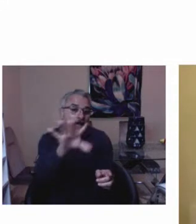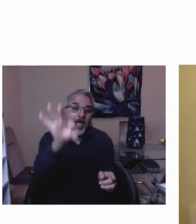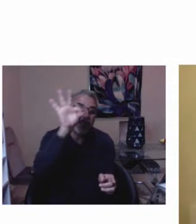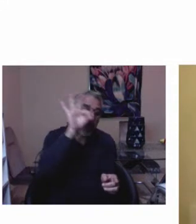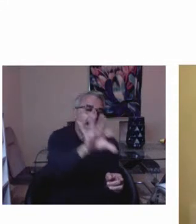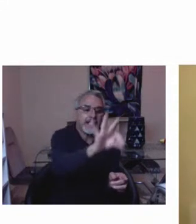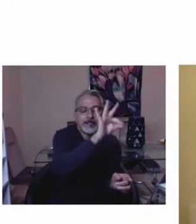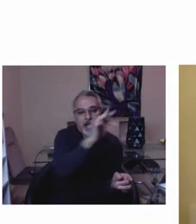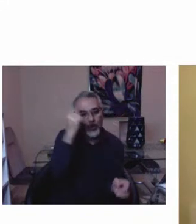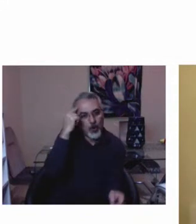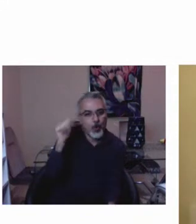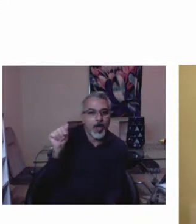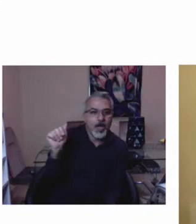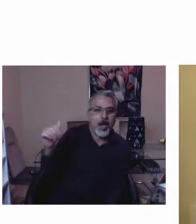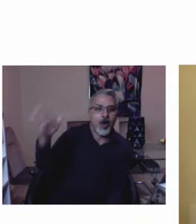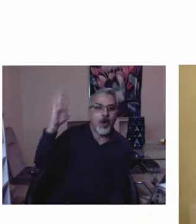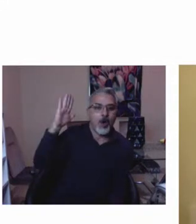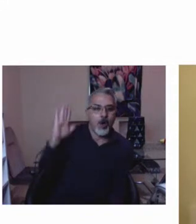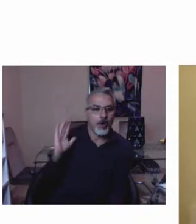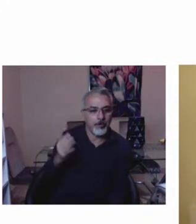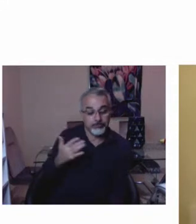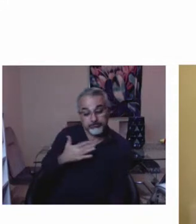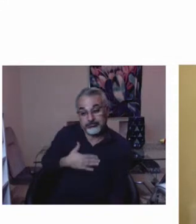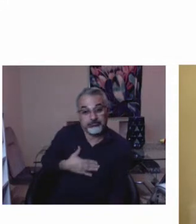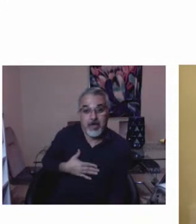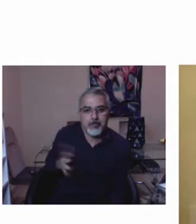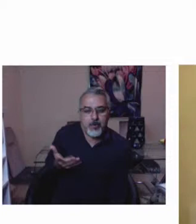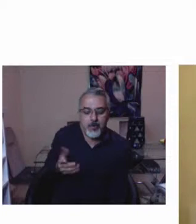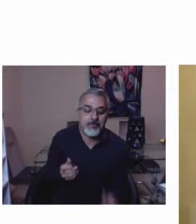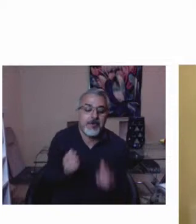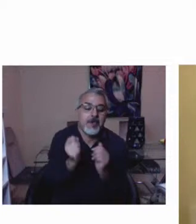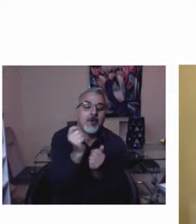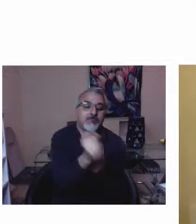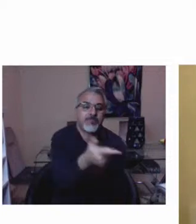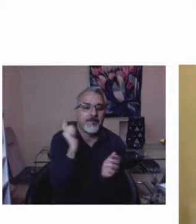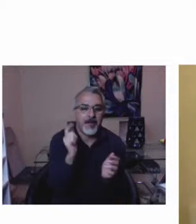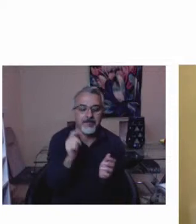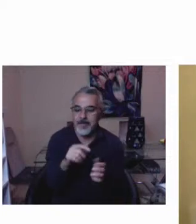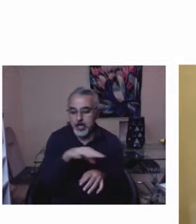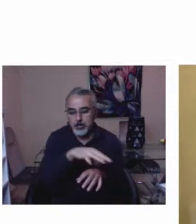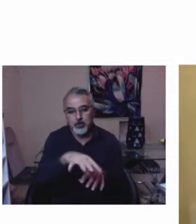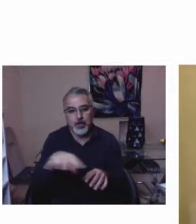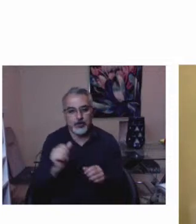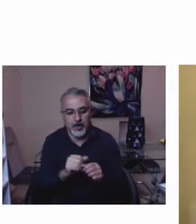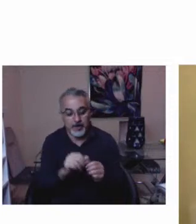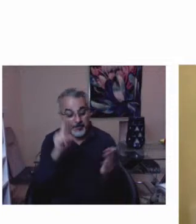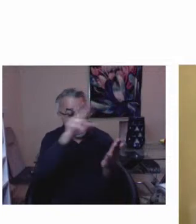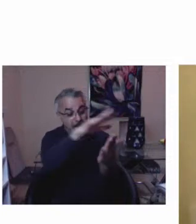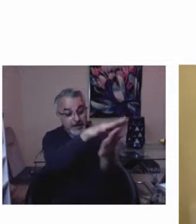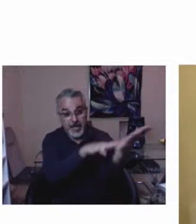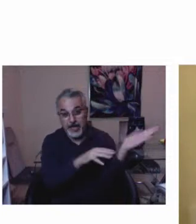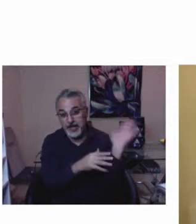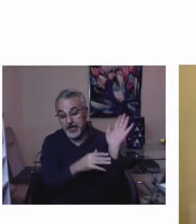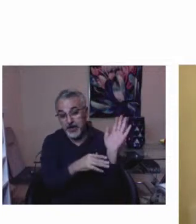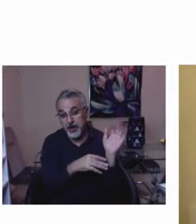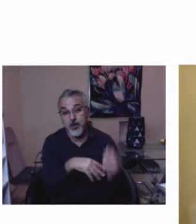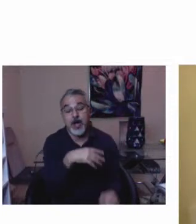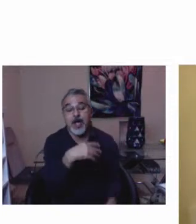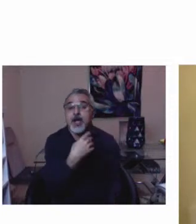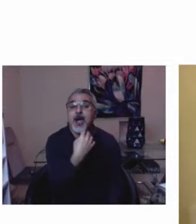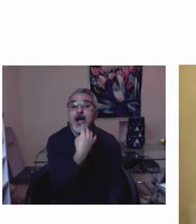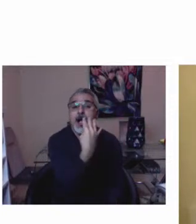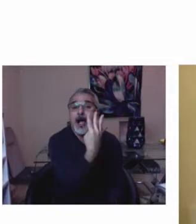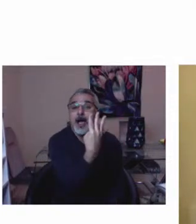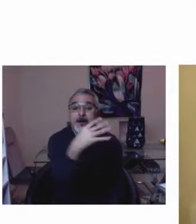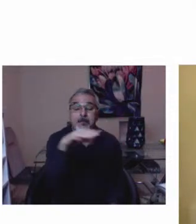report consists data that says about 49% of the participants that are youth-led civil society